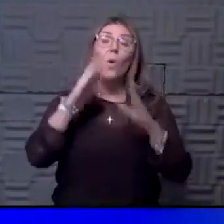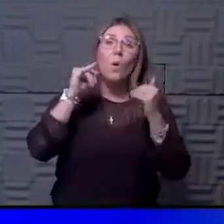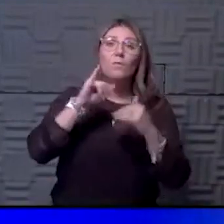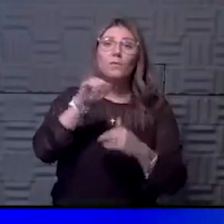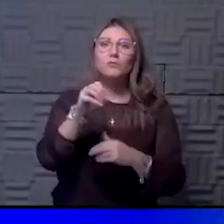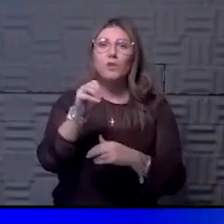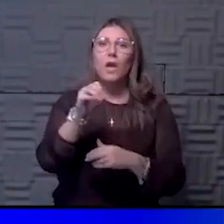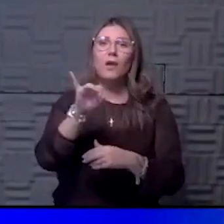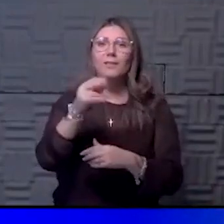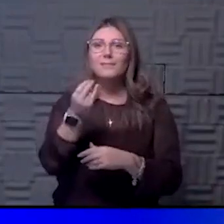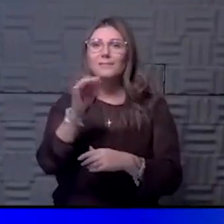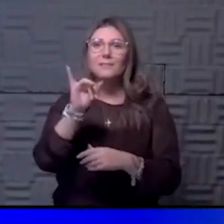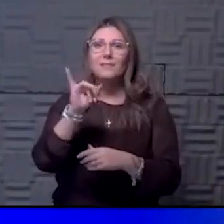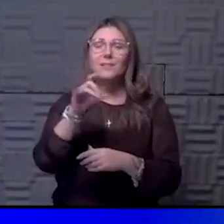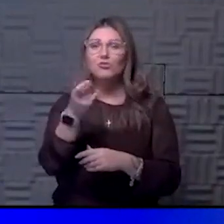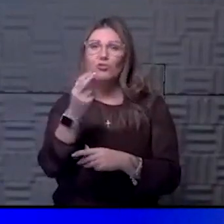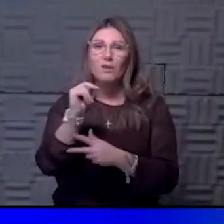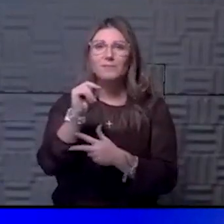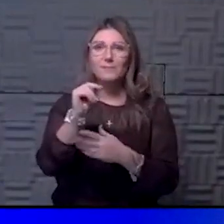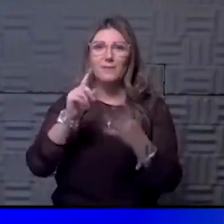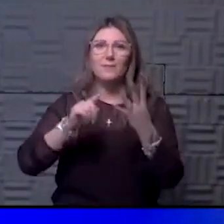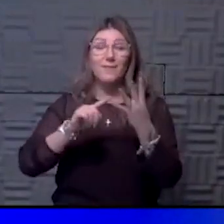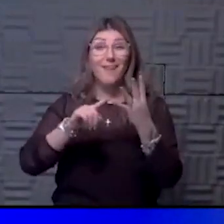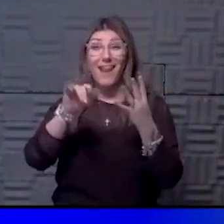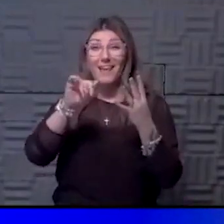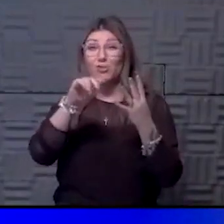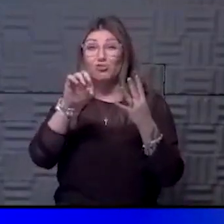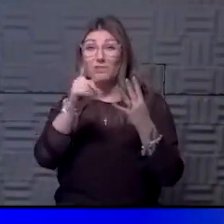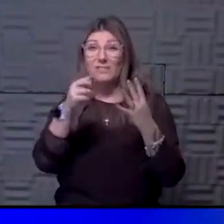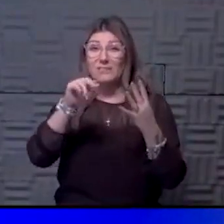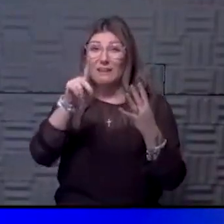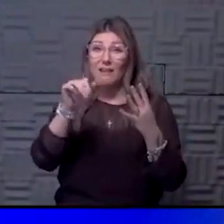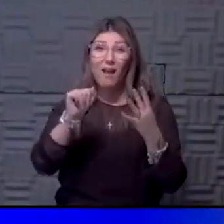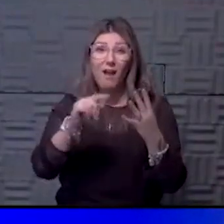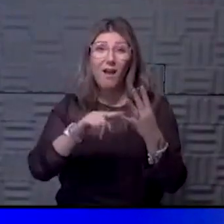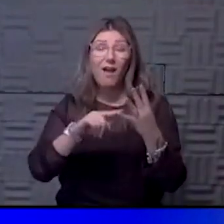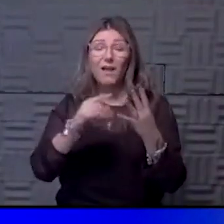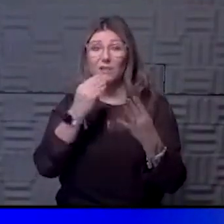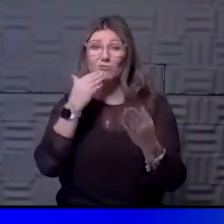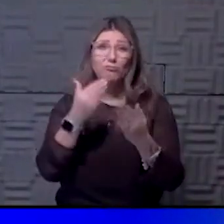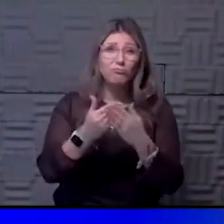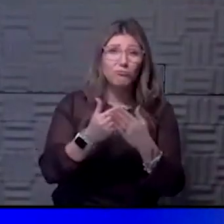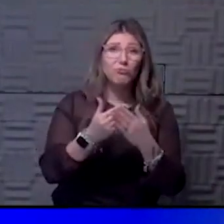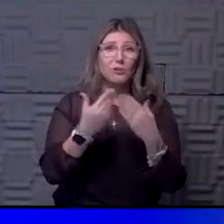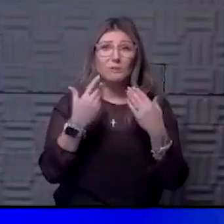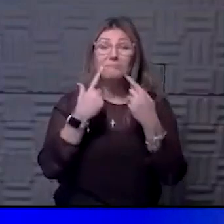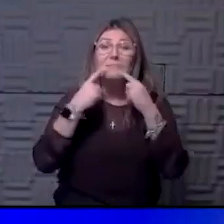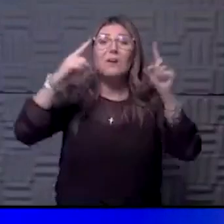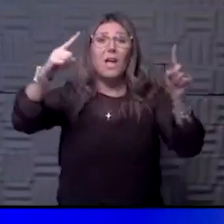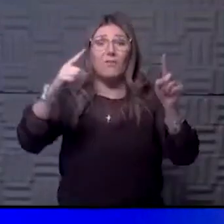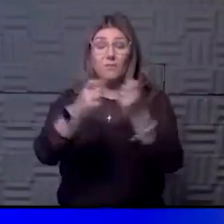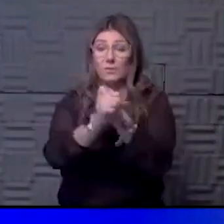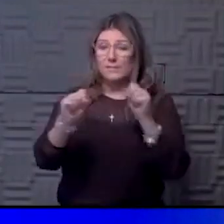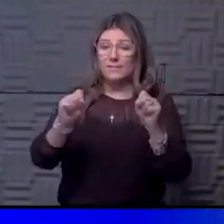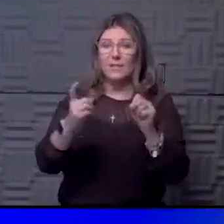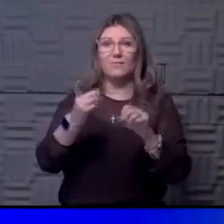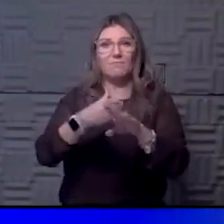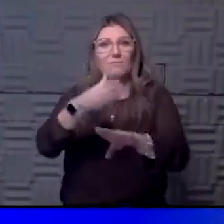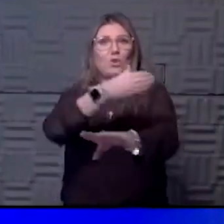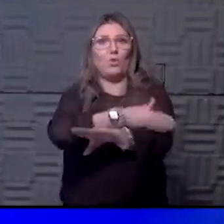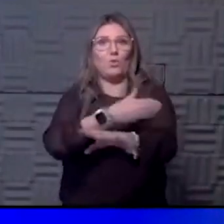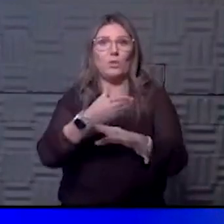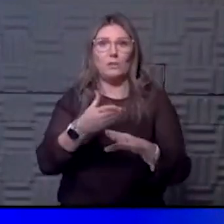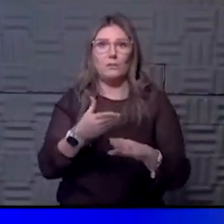Johnson and AstraZeneca can present their data and they look like it's good and efficacious and safe, we can increase that supply